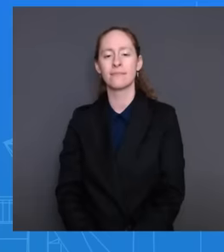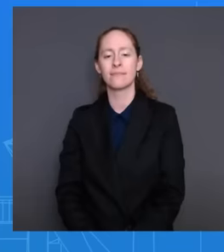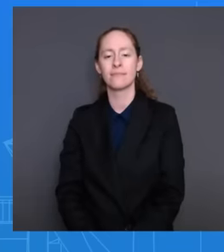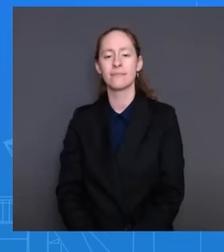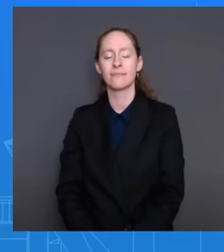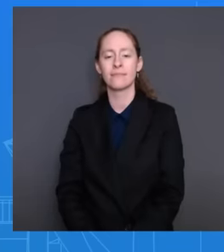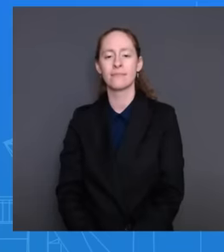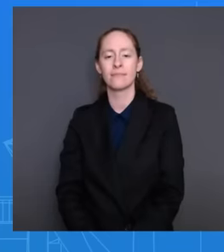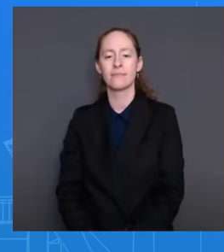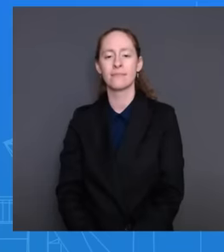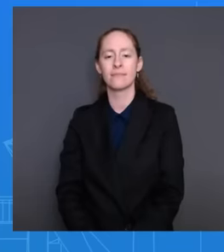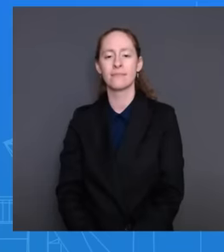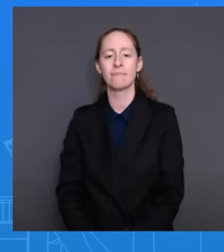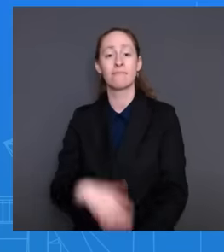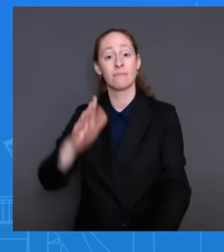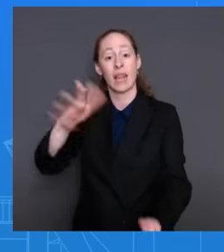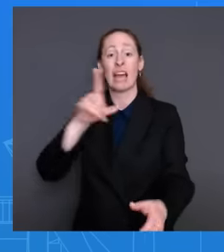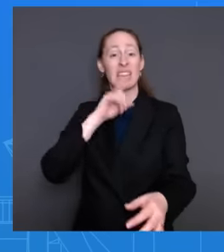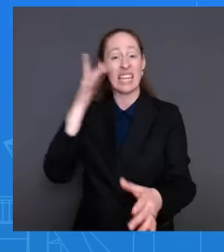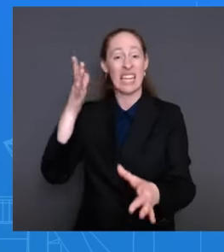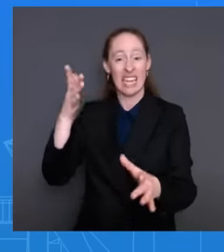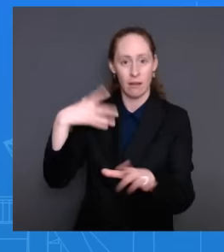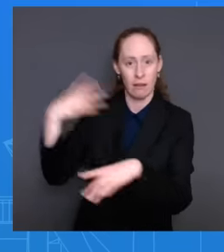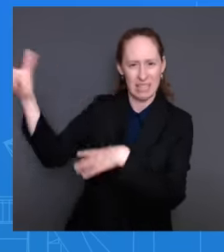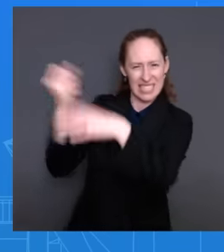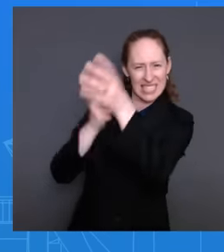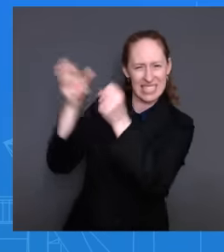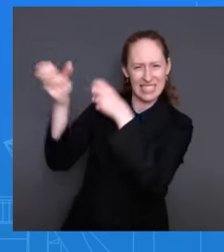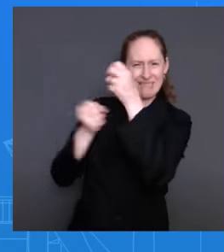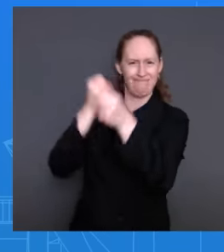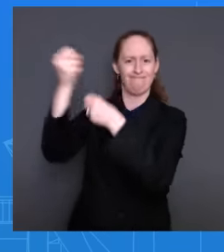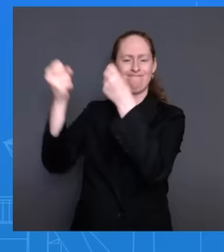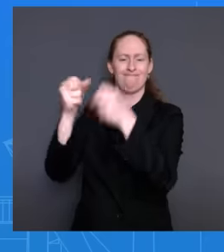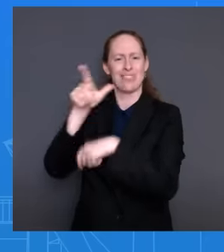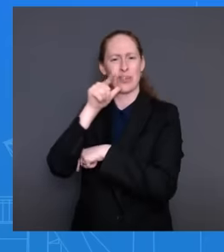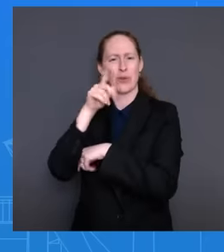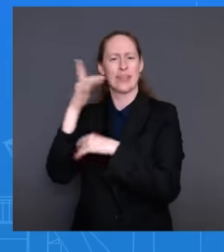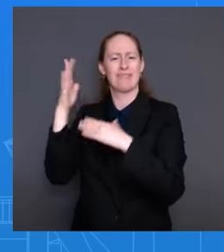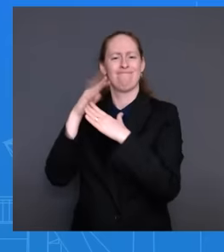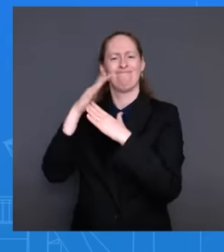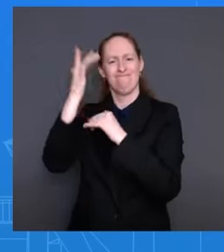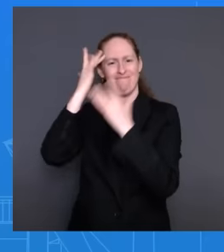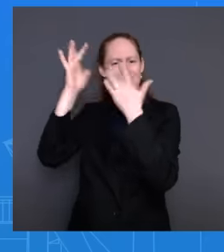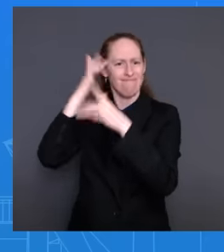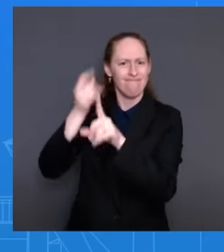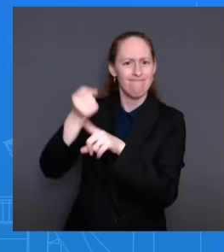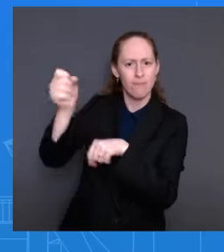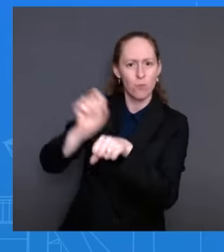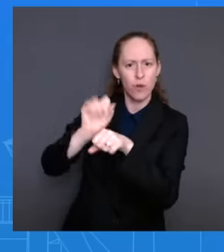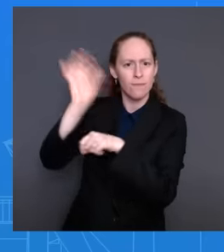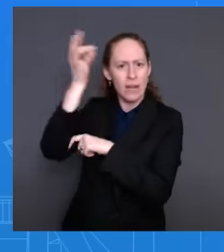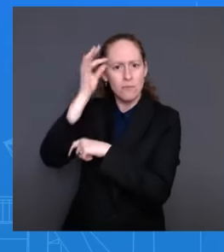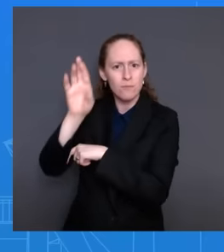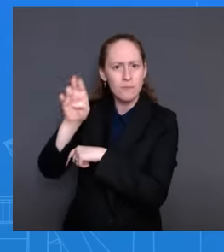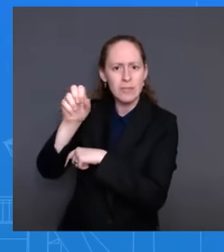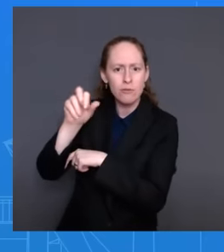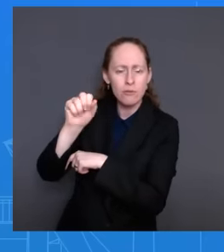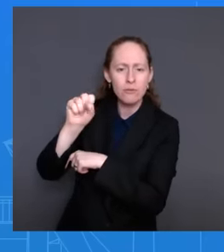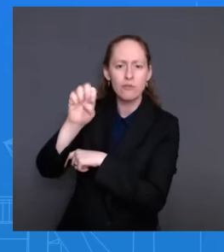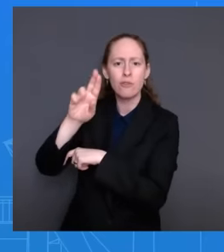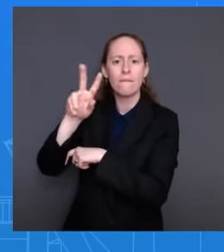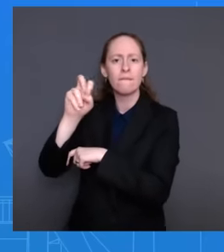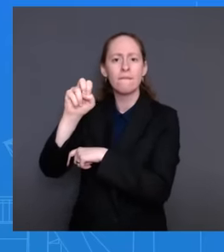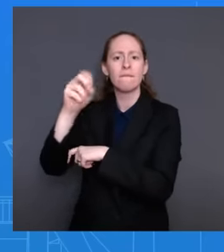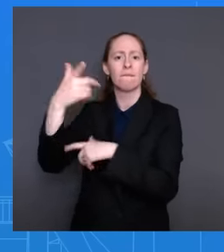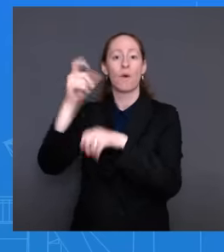has done that. He got an opportunity to speak with Chair Powell today. Strong, incredibly credentialed bipartisan group. And we